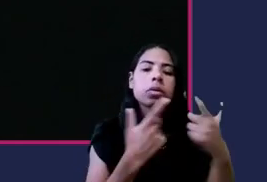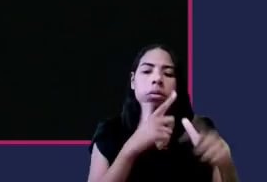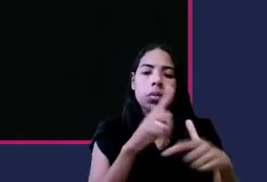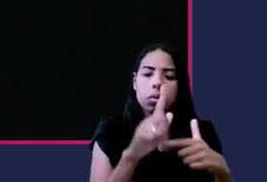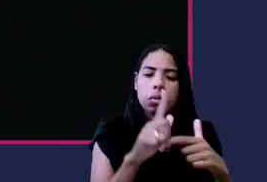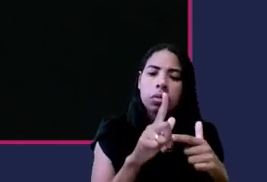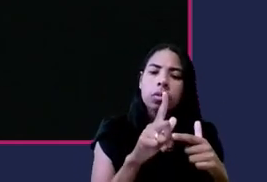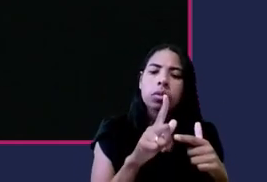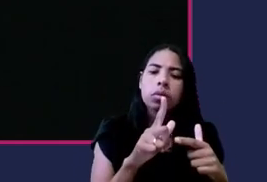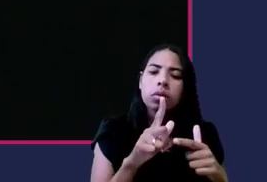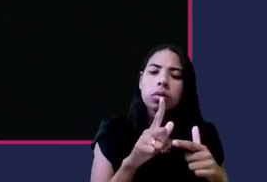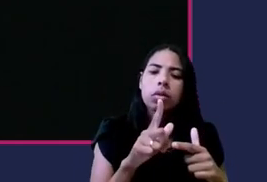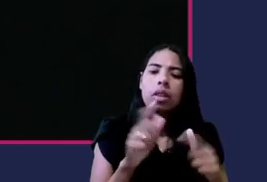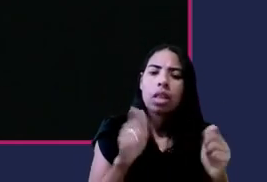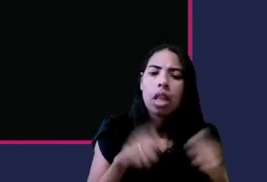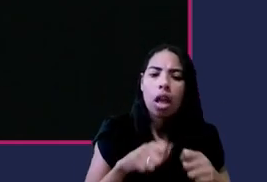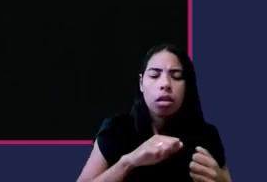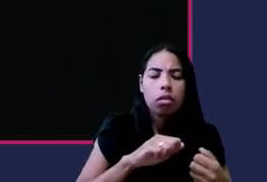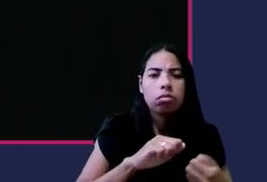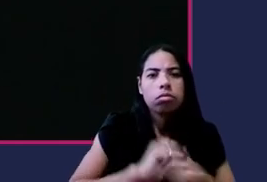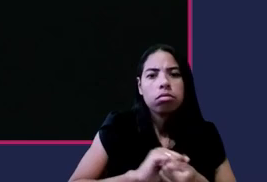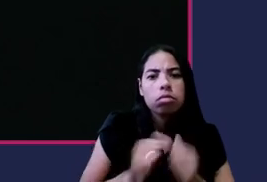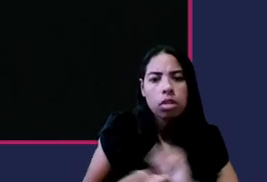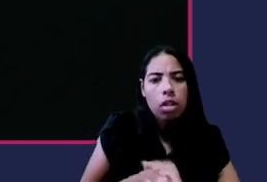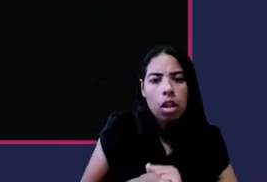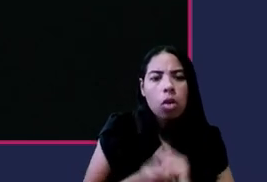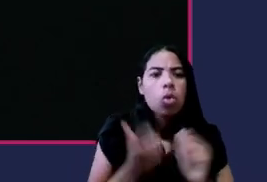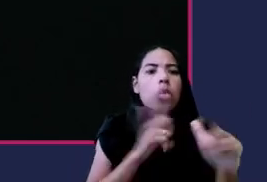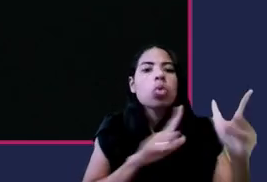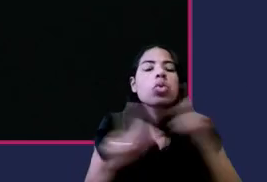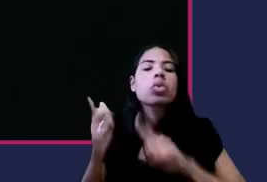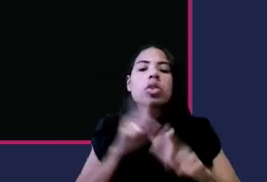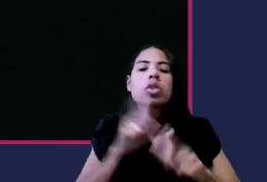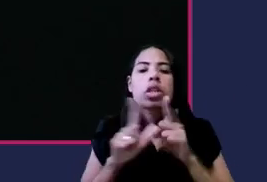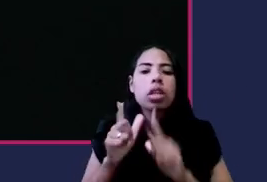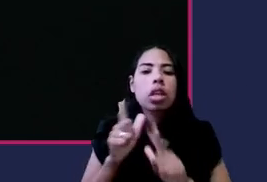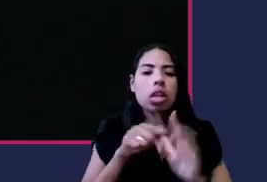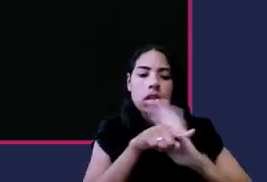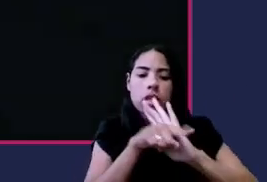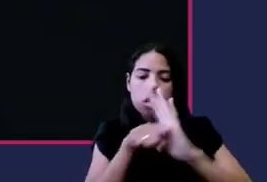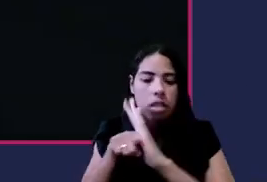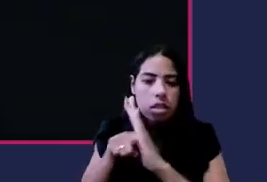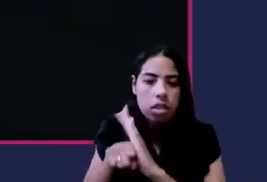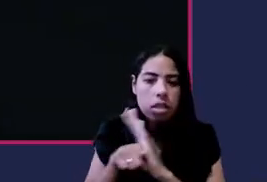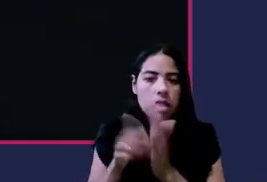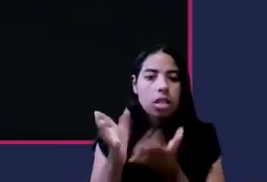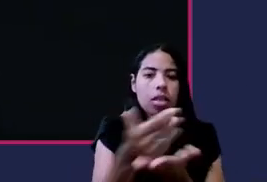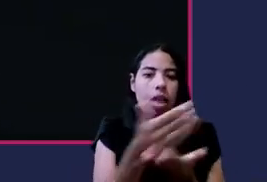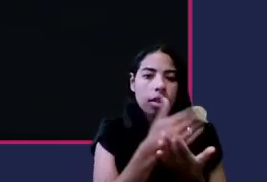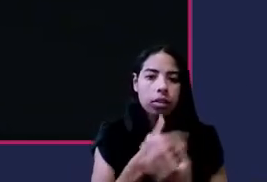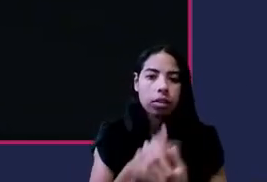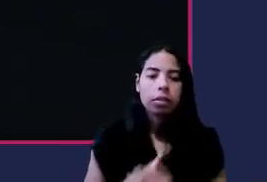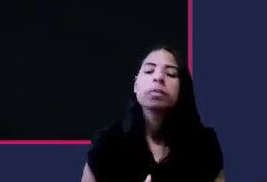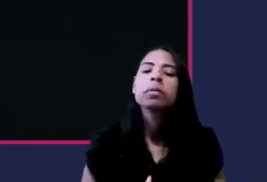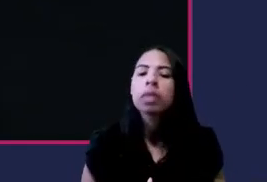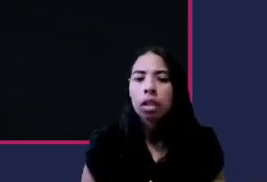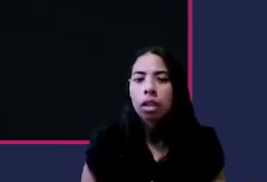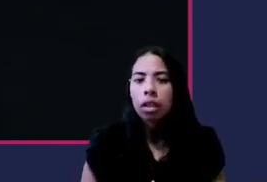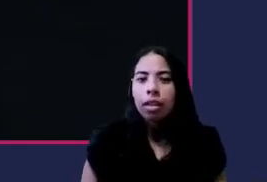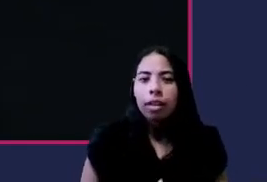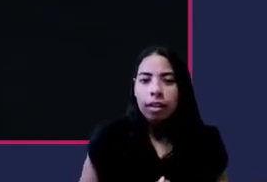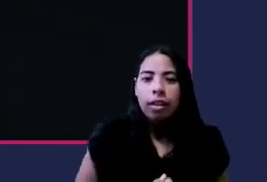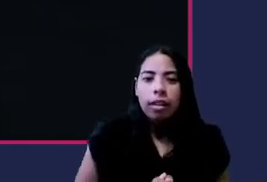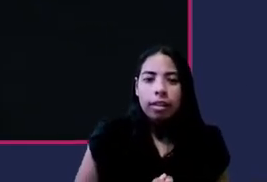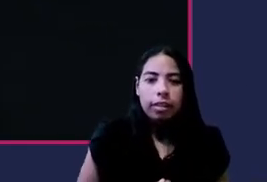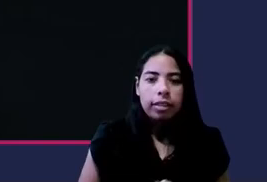of that law with the appropriate authorities, like the Brazilian Institute of Geography and Statistics, and how what